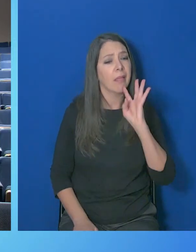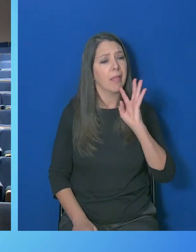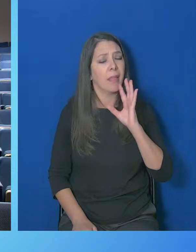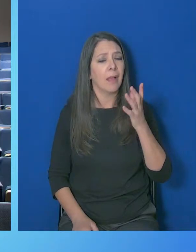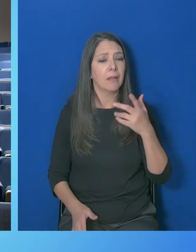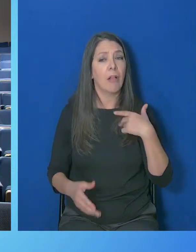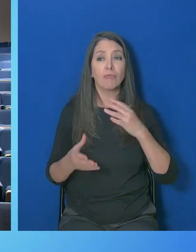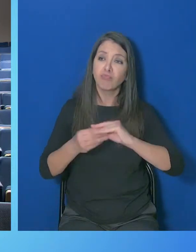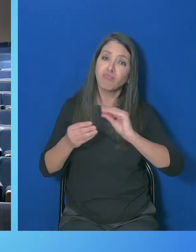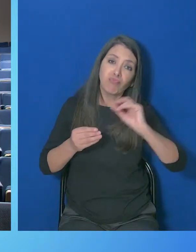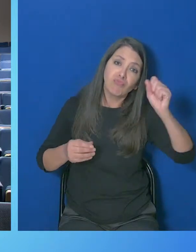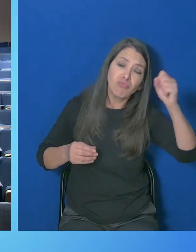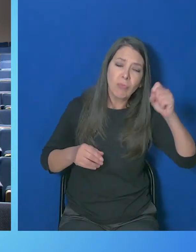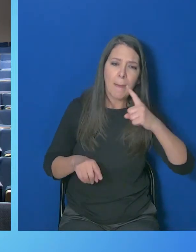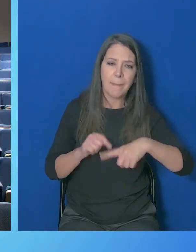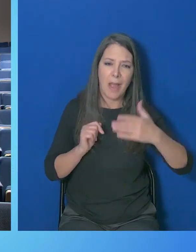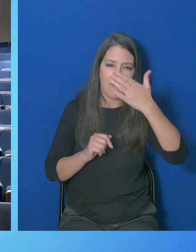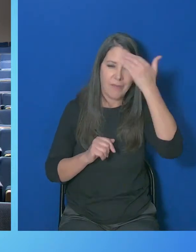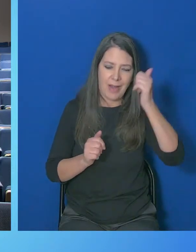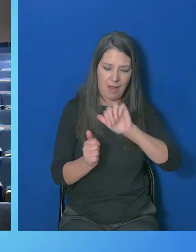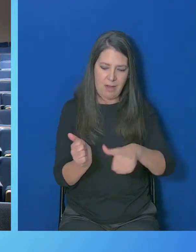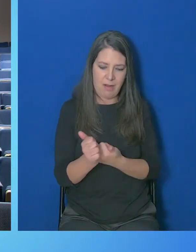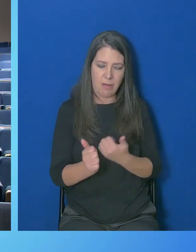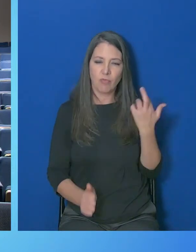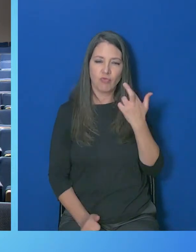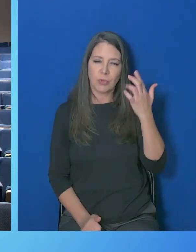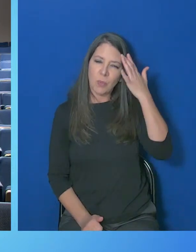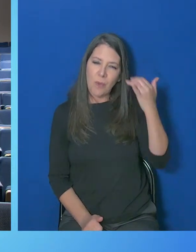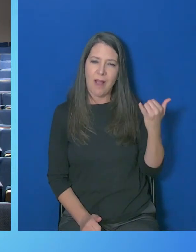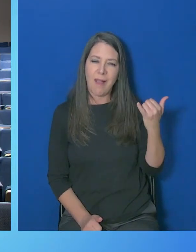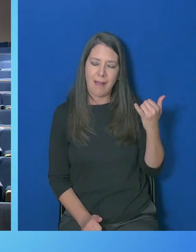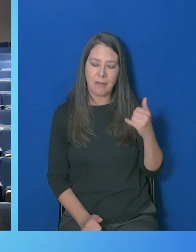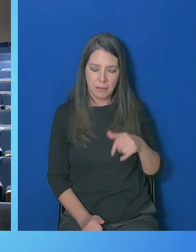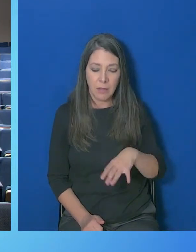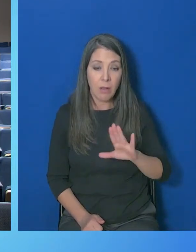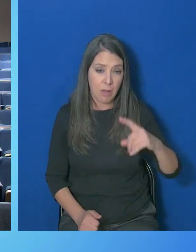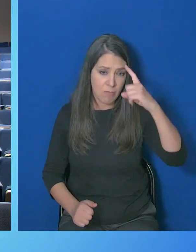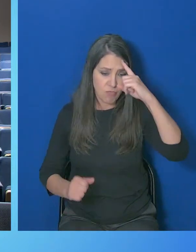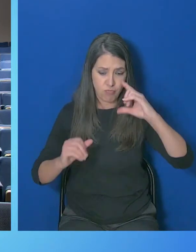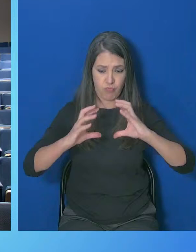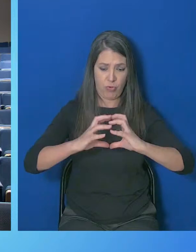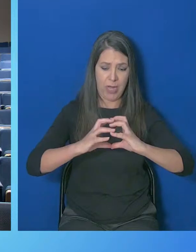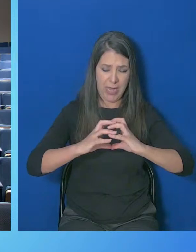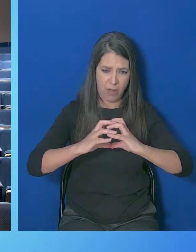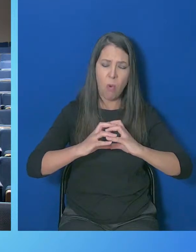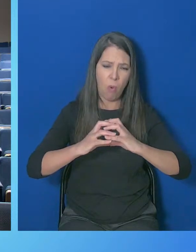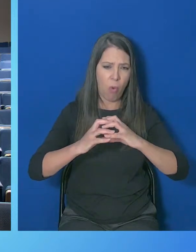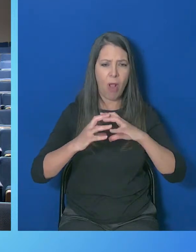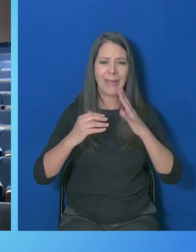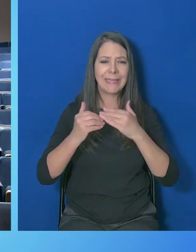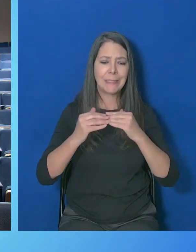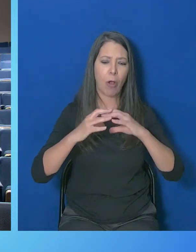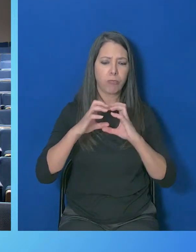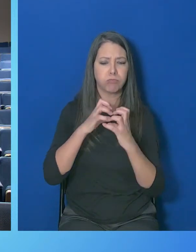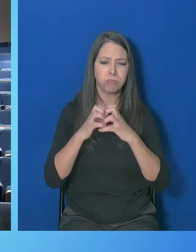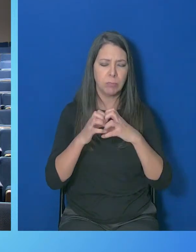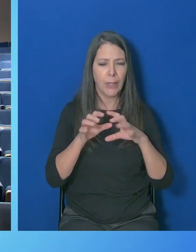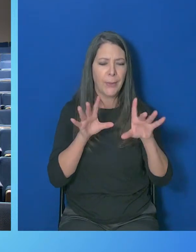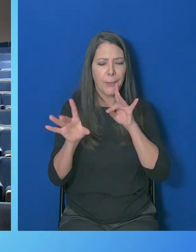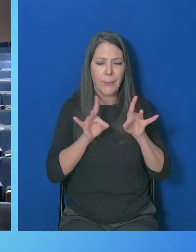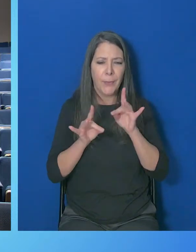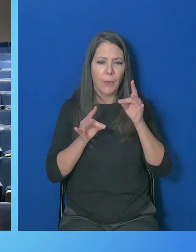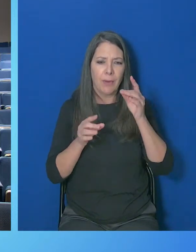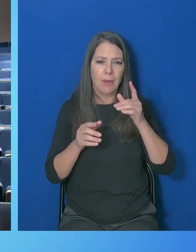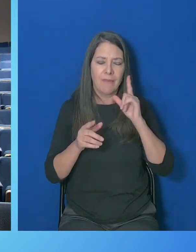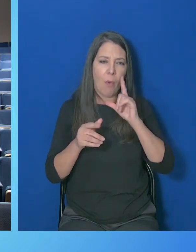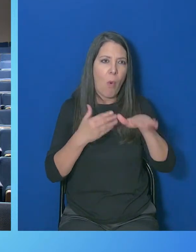why. The brain is most flexible or plastic to learning during the earliest years of life, while its